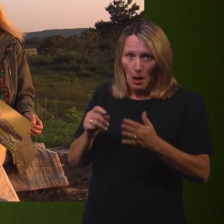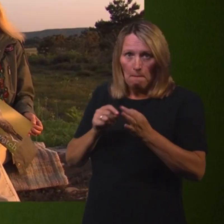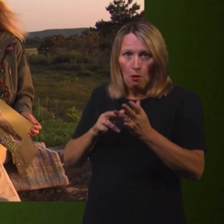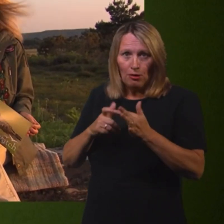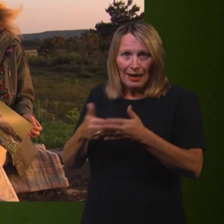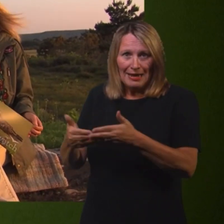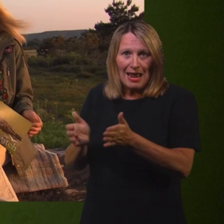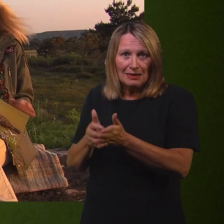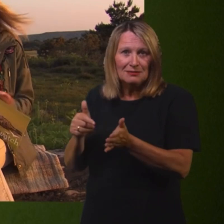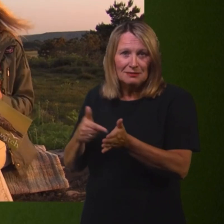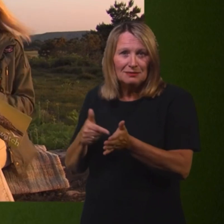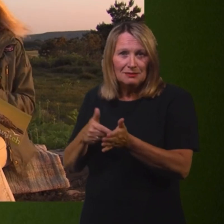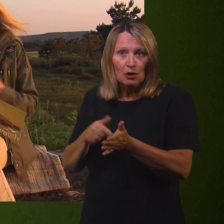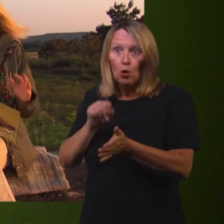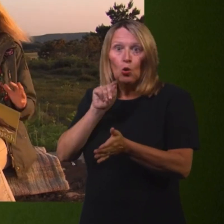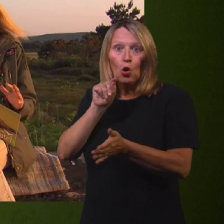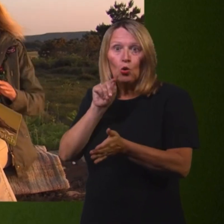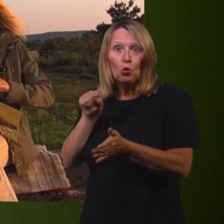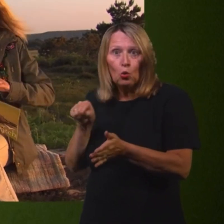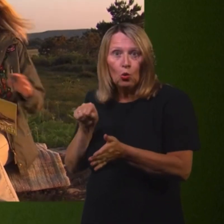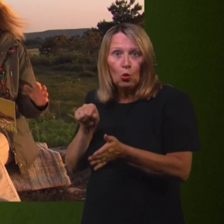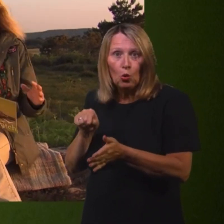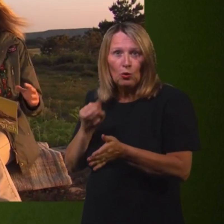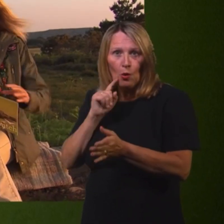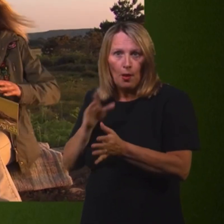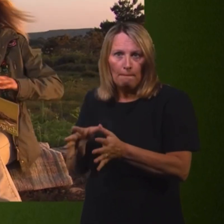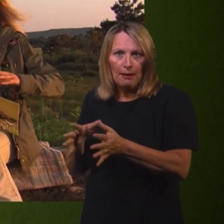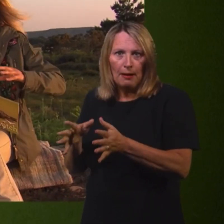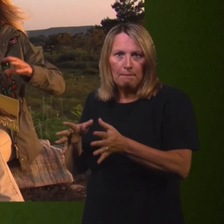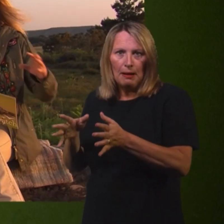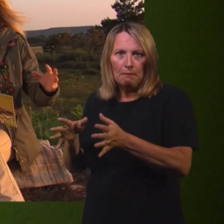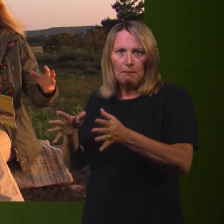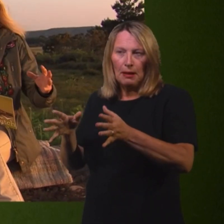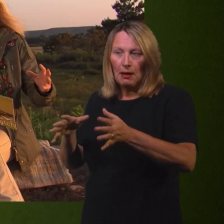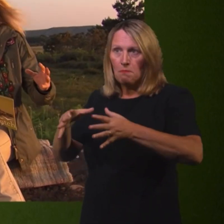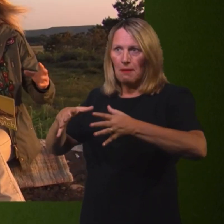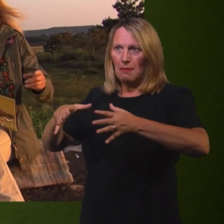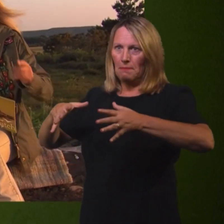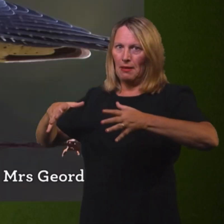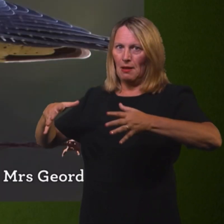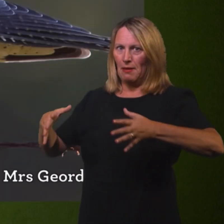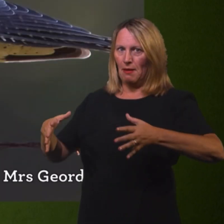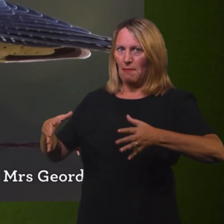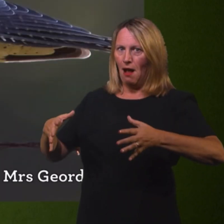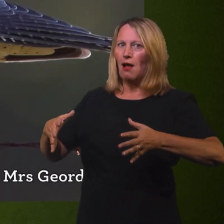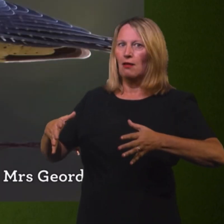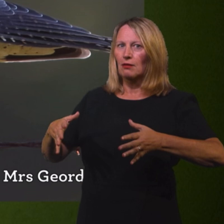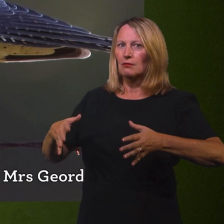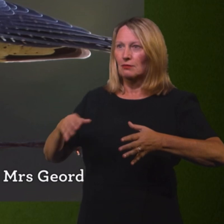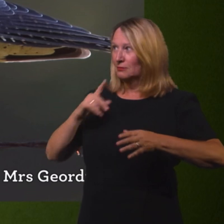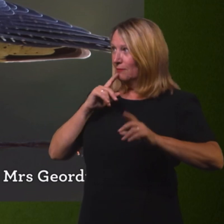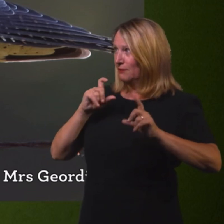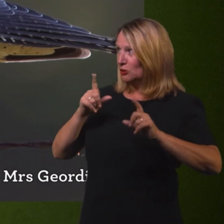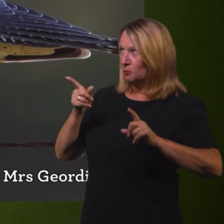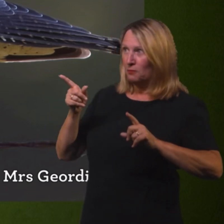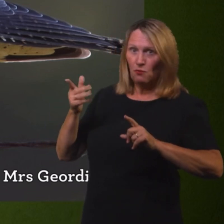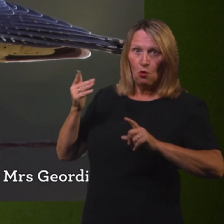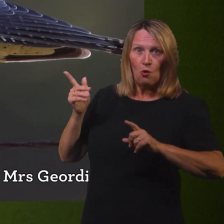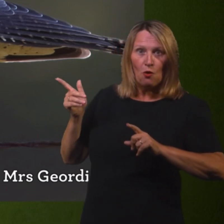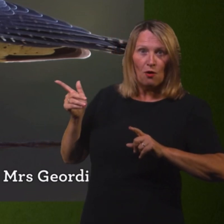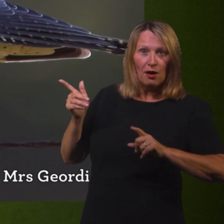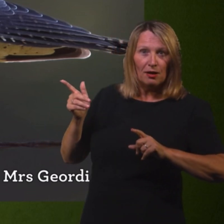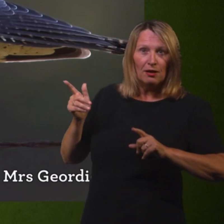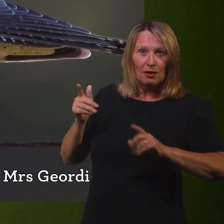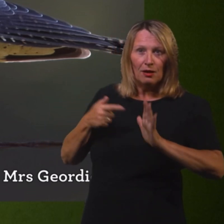and that cuckoo is just going to get bigger and bigger and bigger. And if I show you this photo that's been sent in